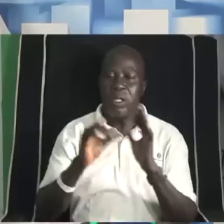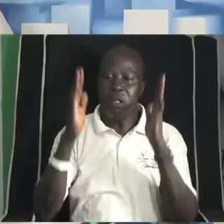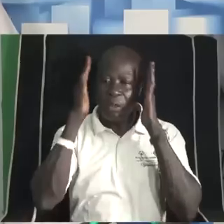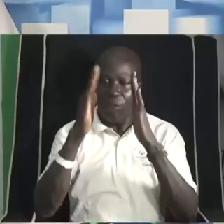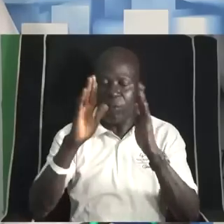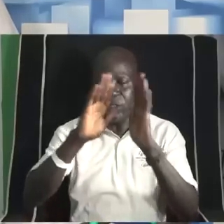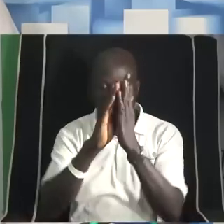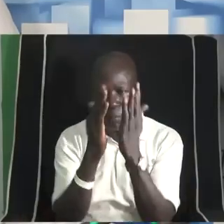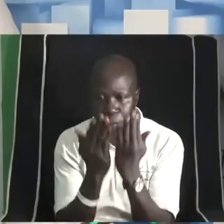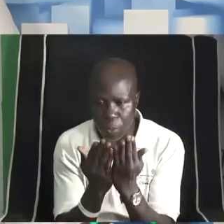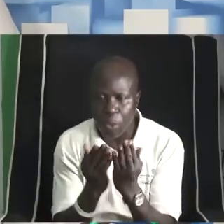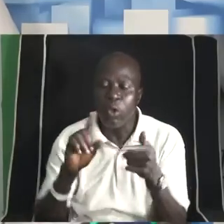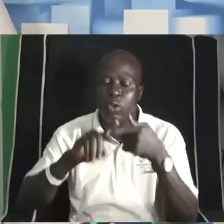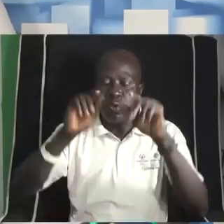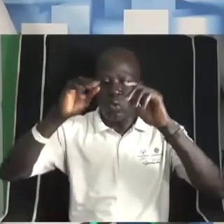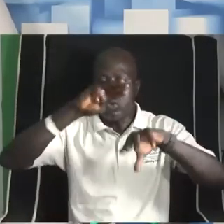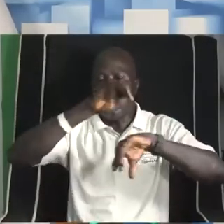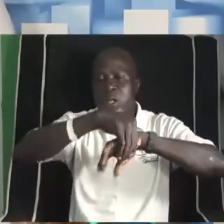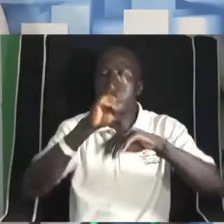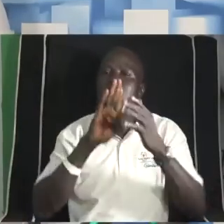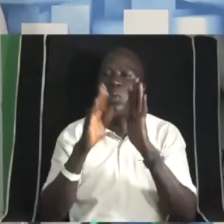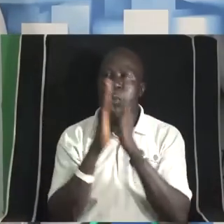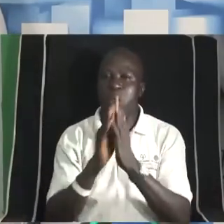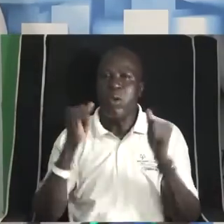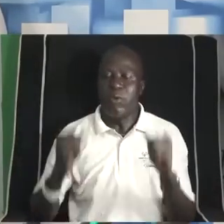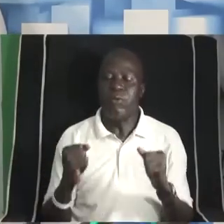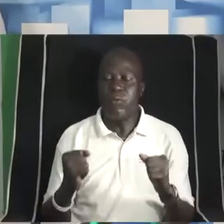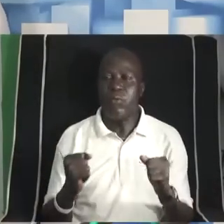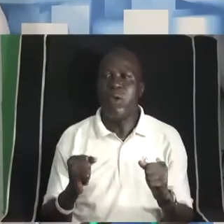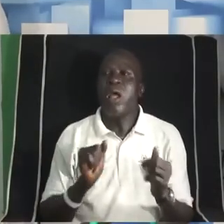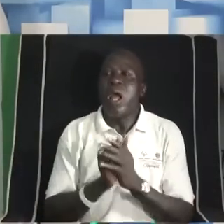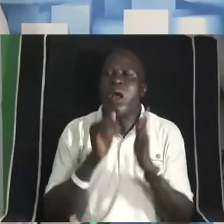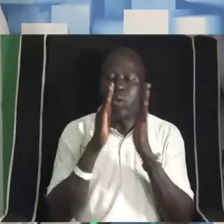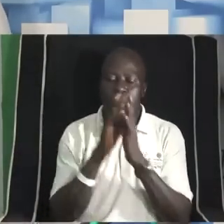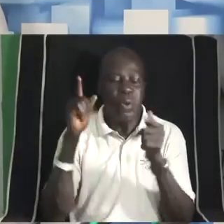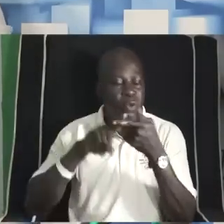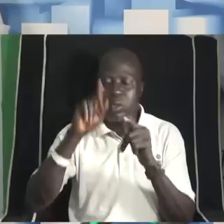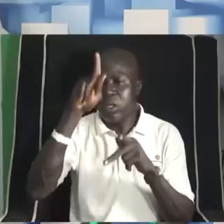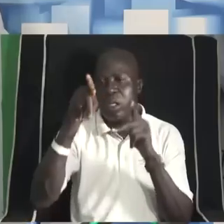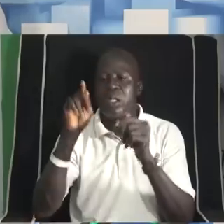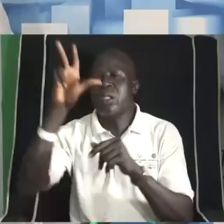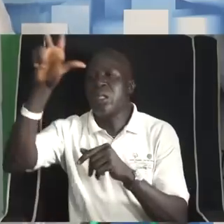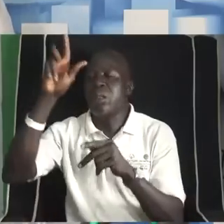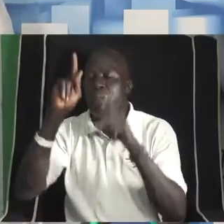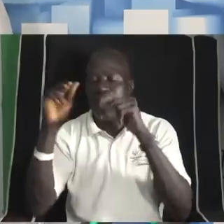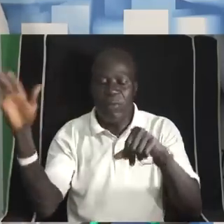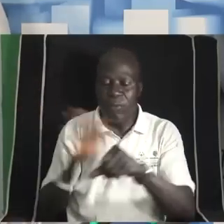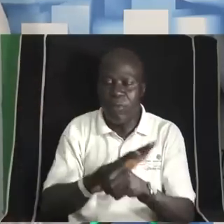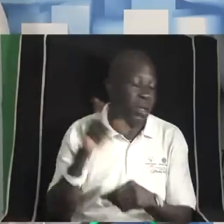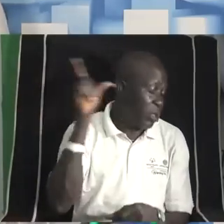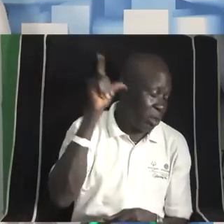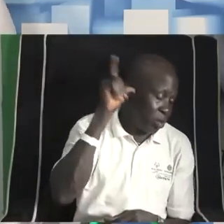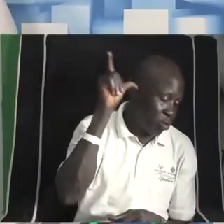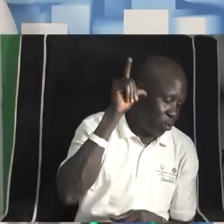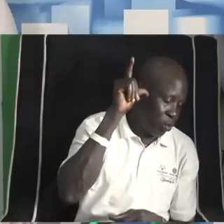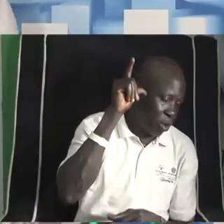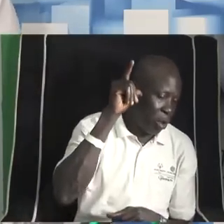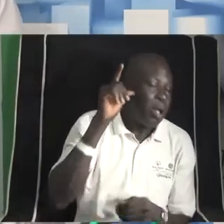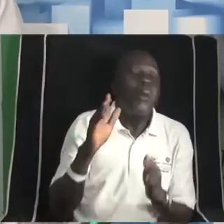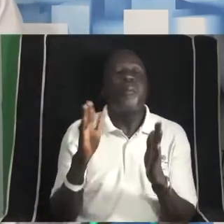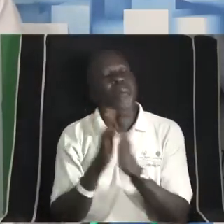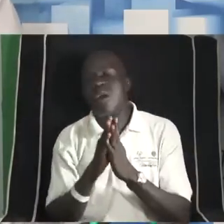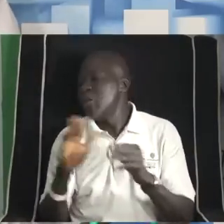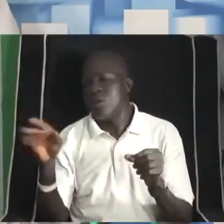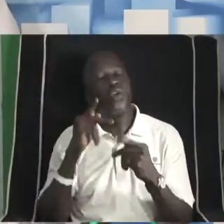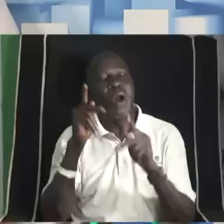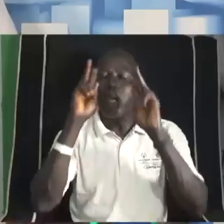Salé oni alagbara. Tonight will be powerful. Ade ma gbadura go meta o de ma le. I will pray 3 p.m. prayer. It will be powerful. Listen to me, sir. Adura lo ngba.